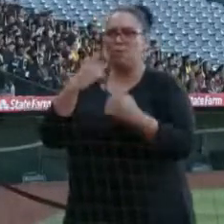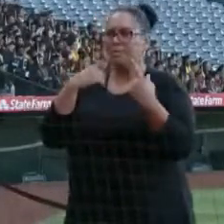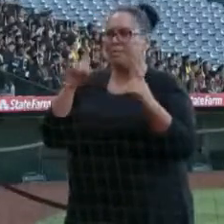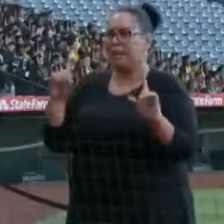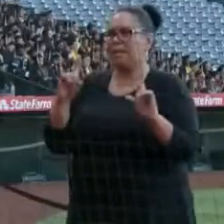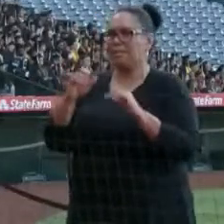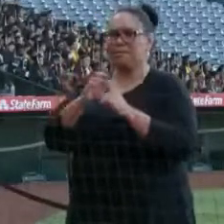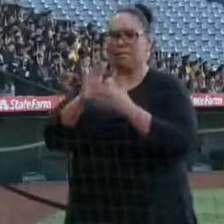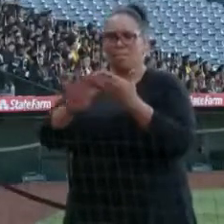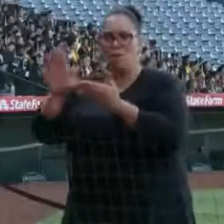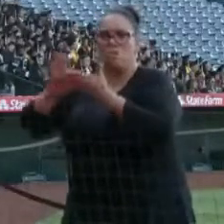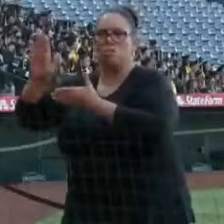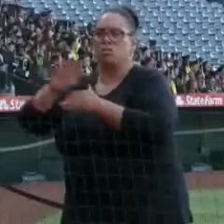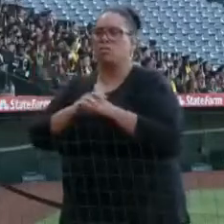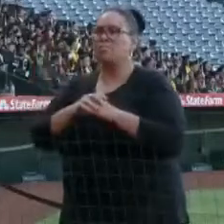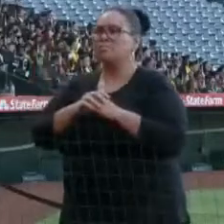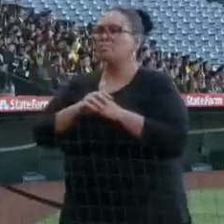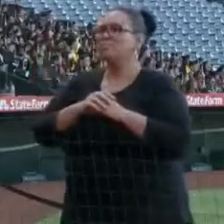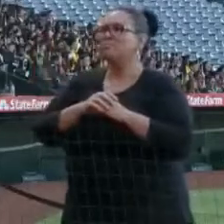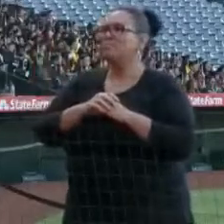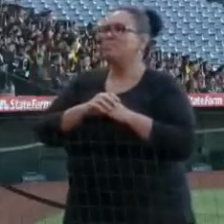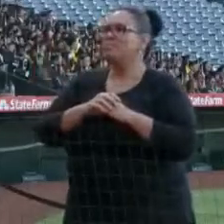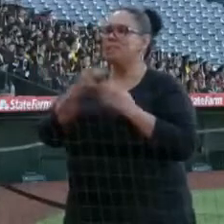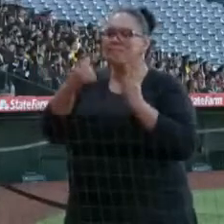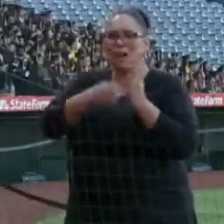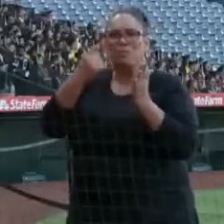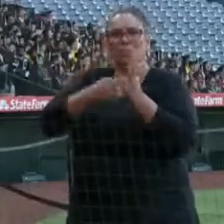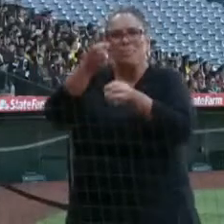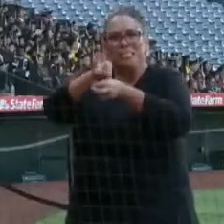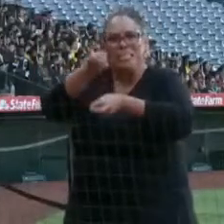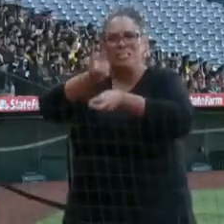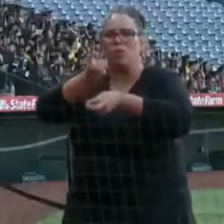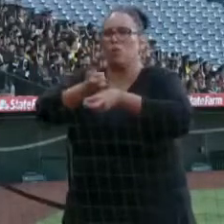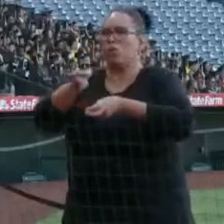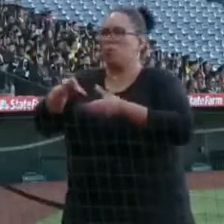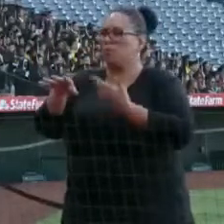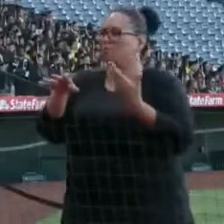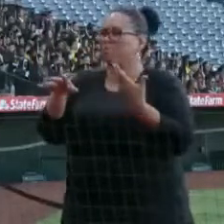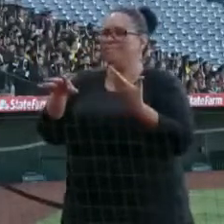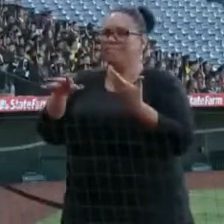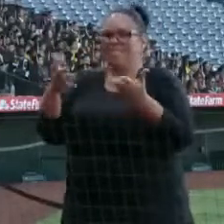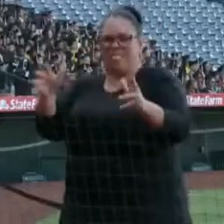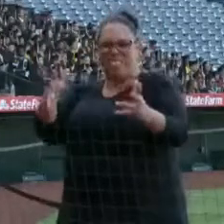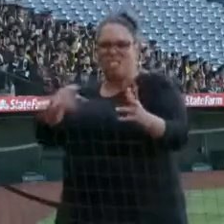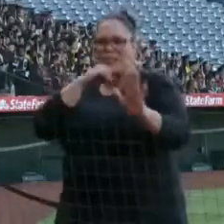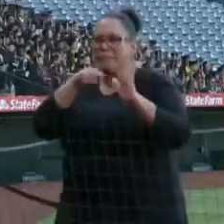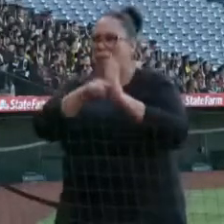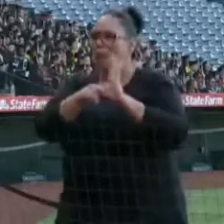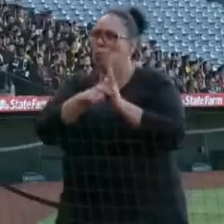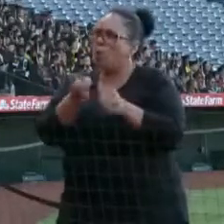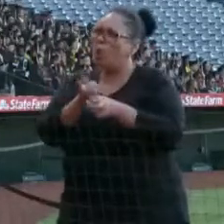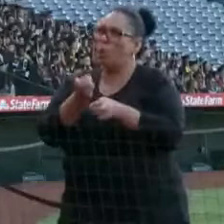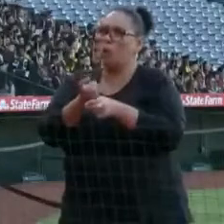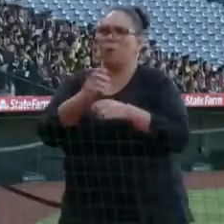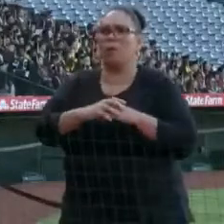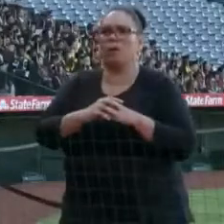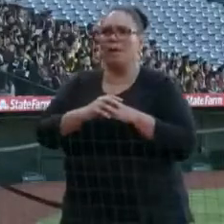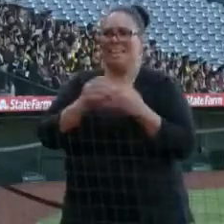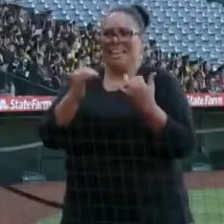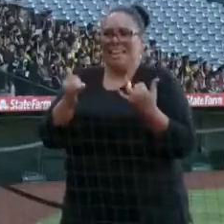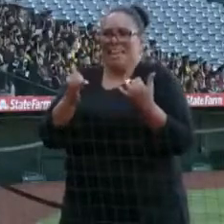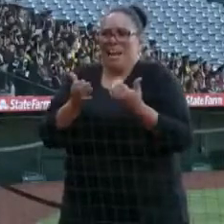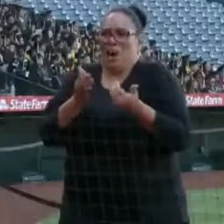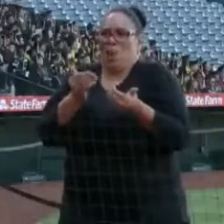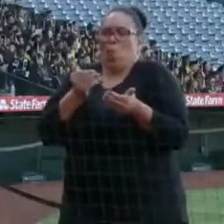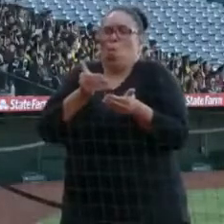colleges. At times, it was difficult to find community and completing assignments. Even so, now that this chapter is almost